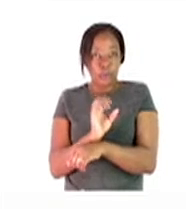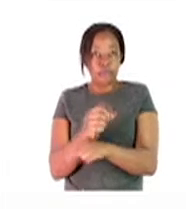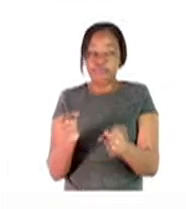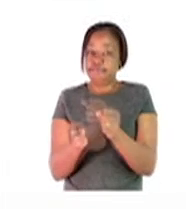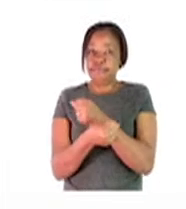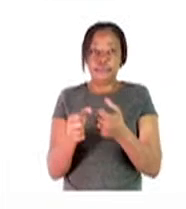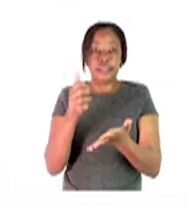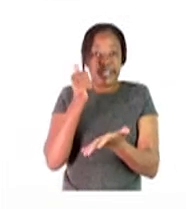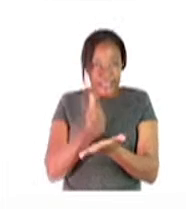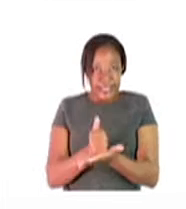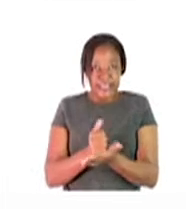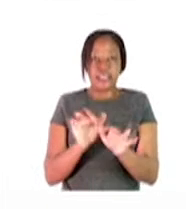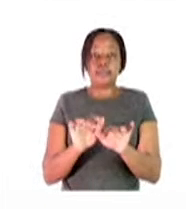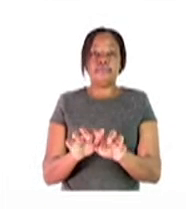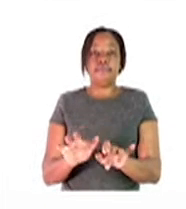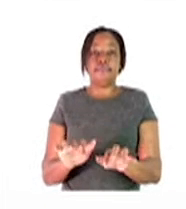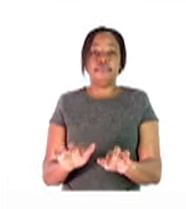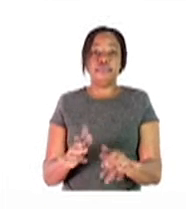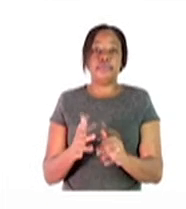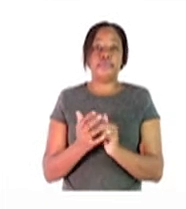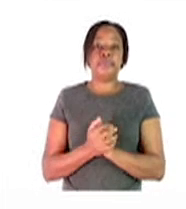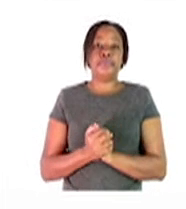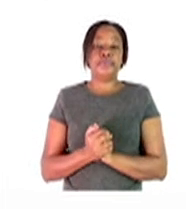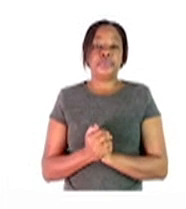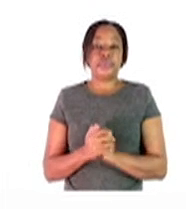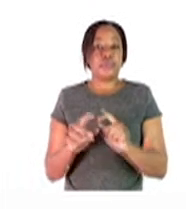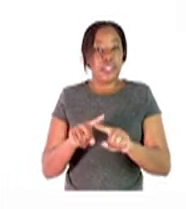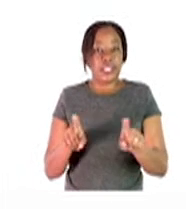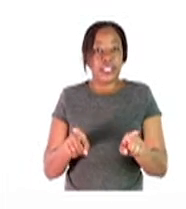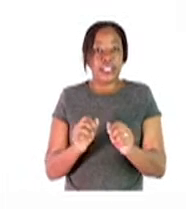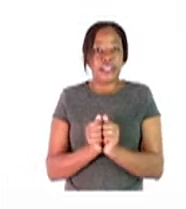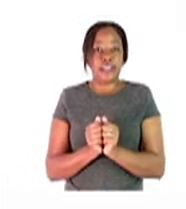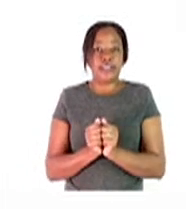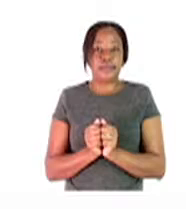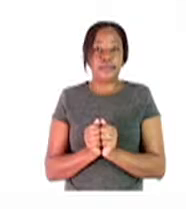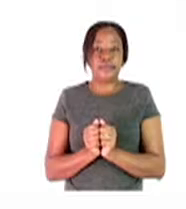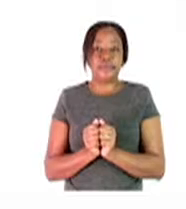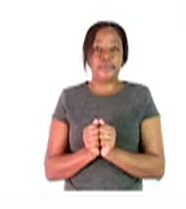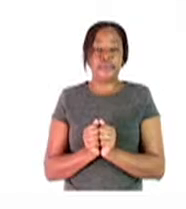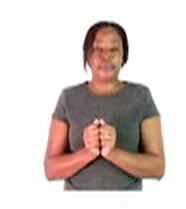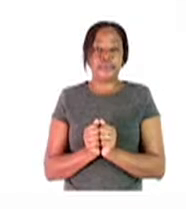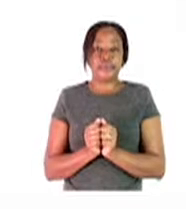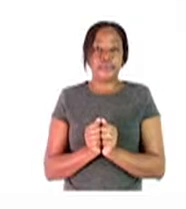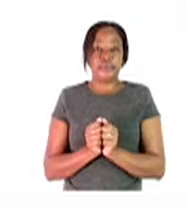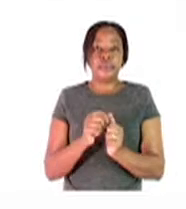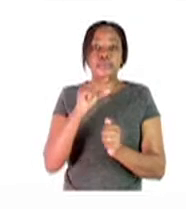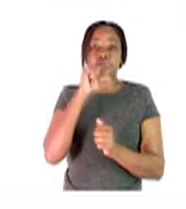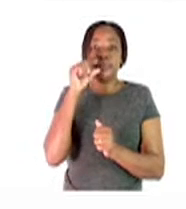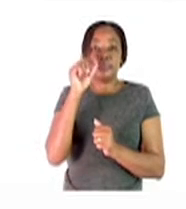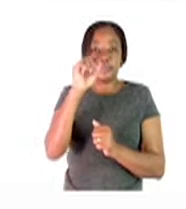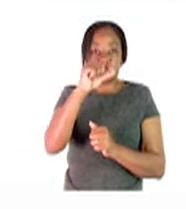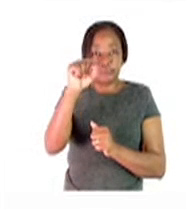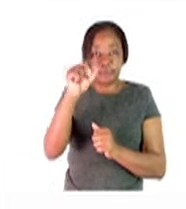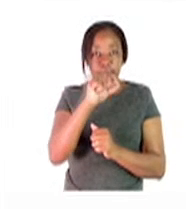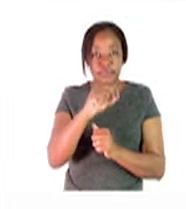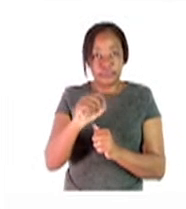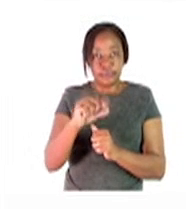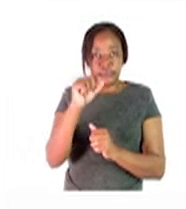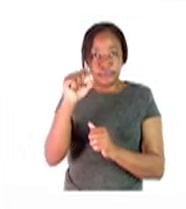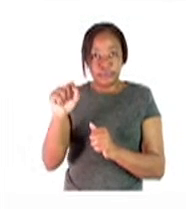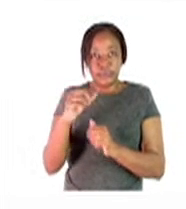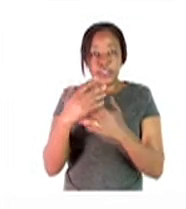at home. Fill them in. After you have done that, you must find their names in